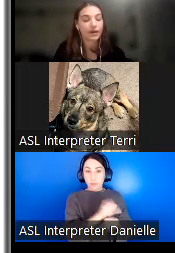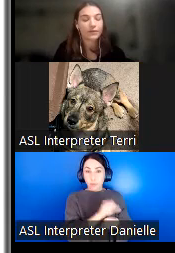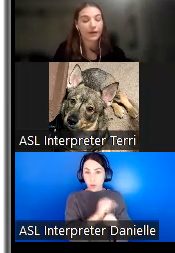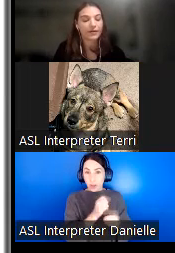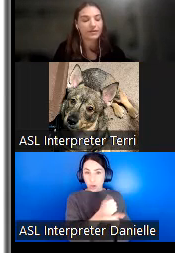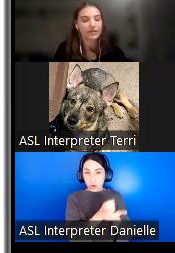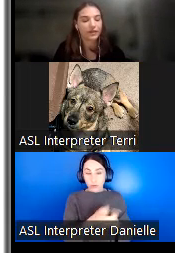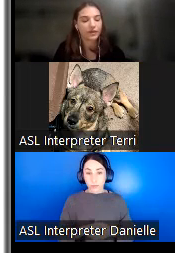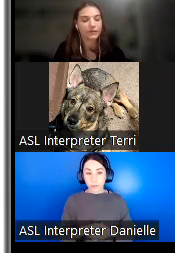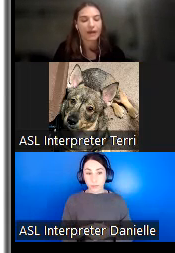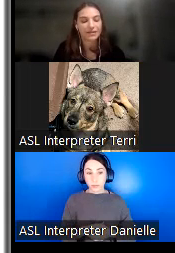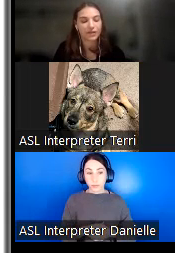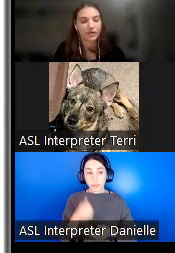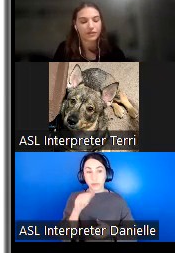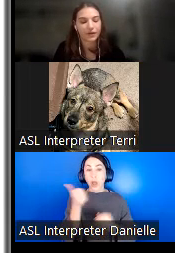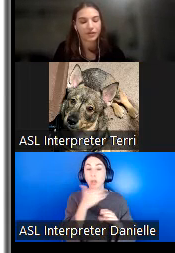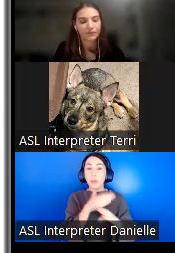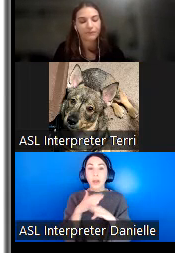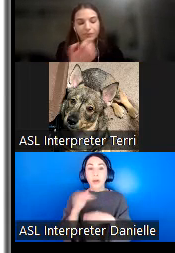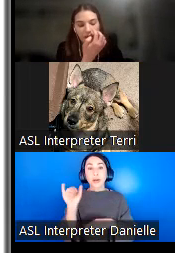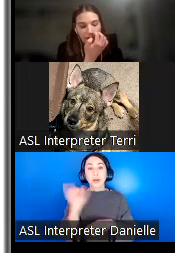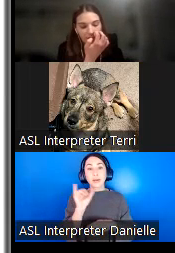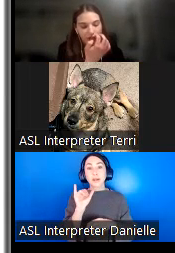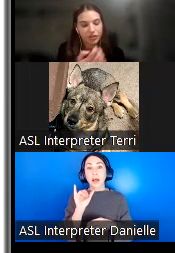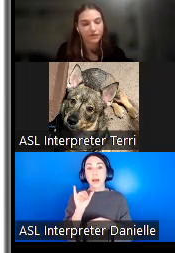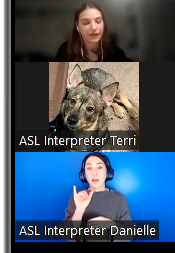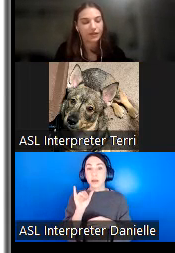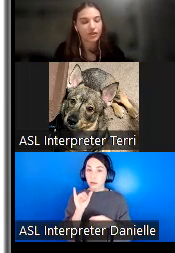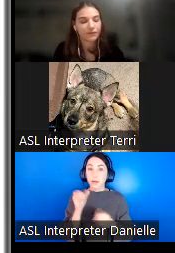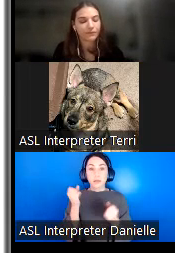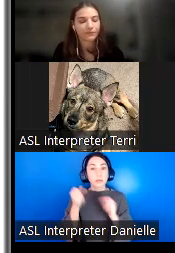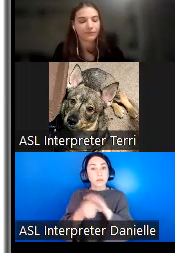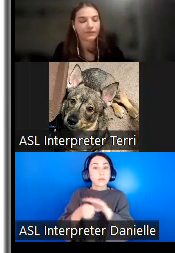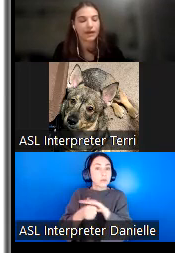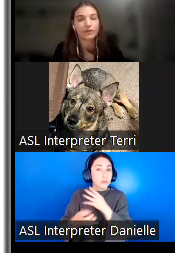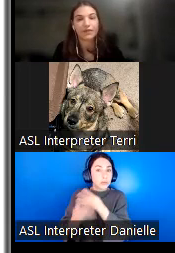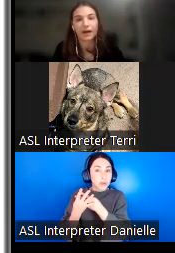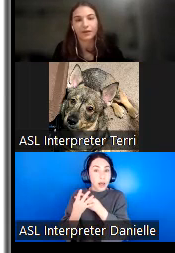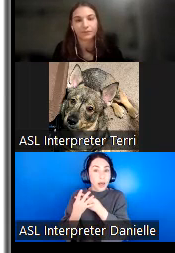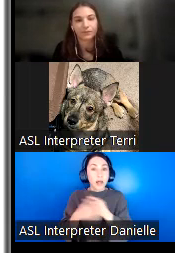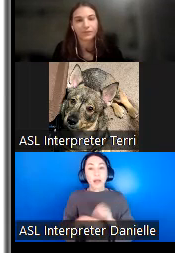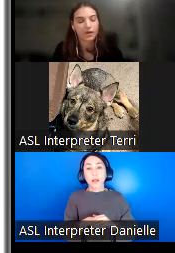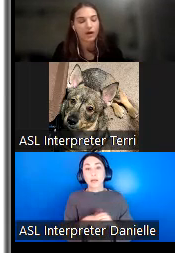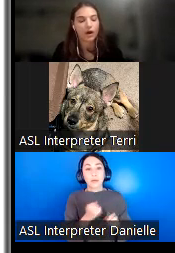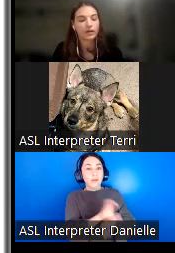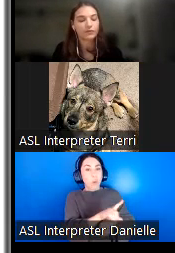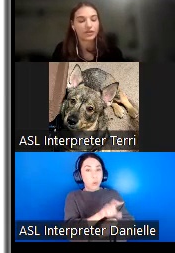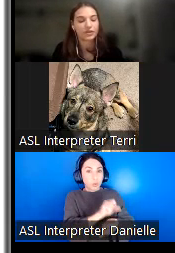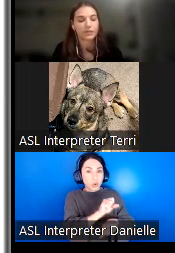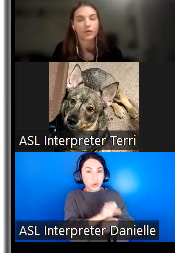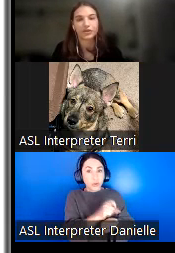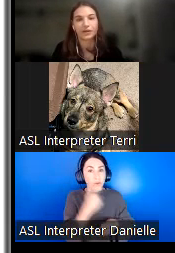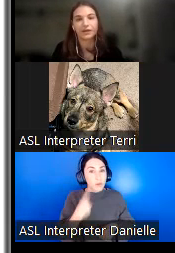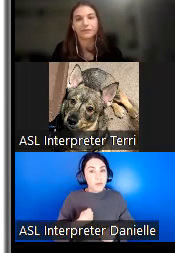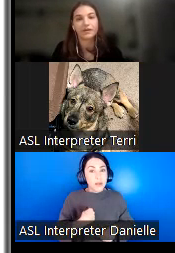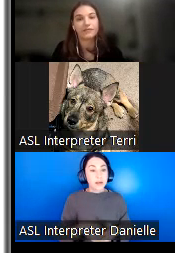Other barriers include mass incarceration, gentrification, and redlining, all of